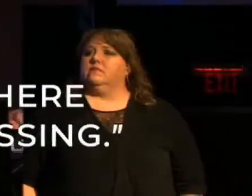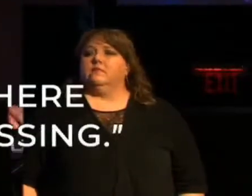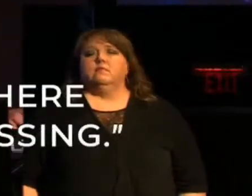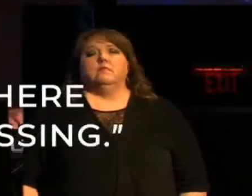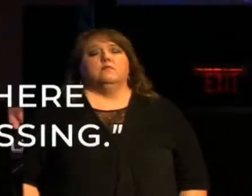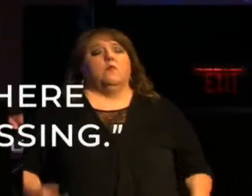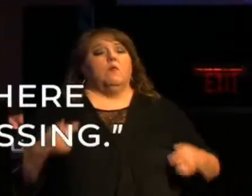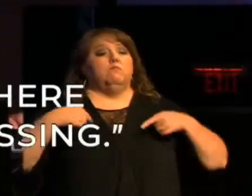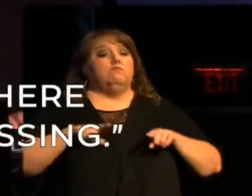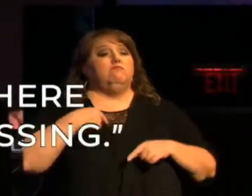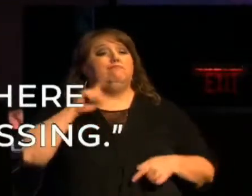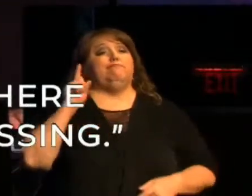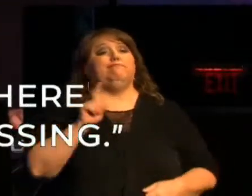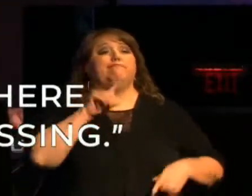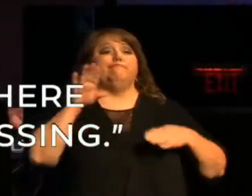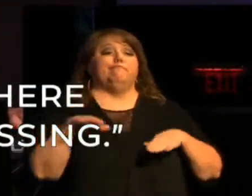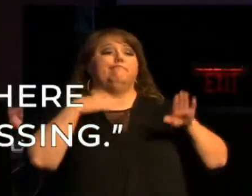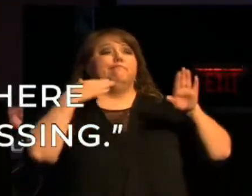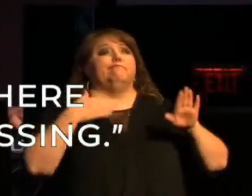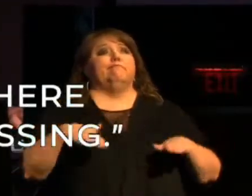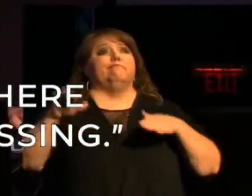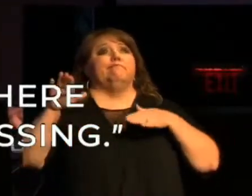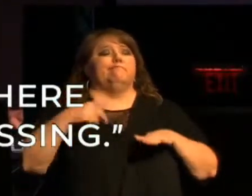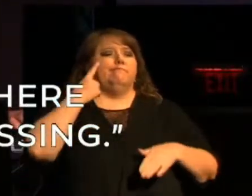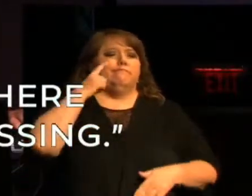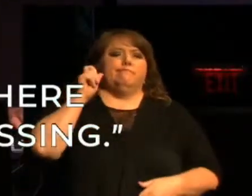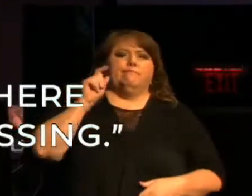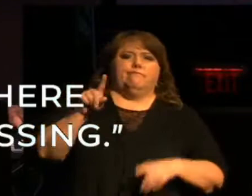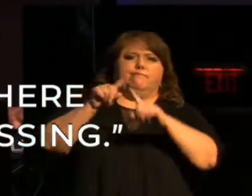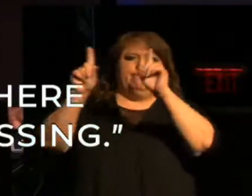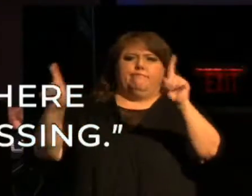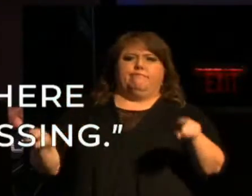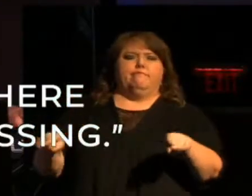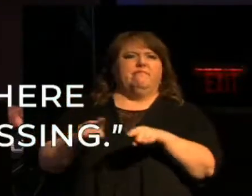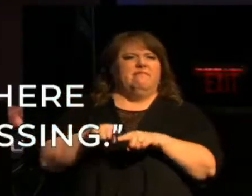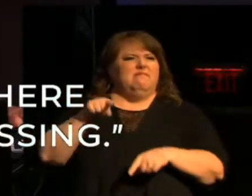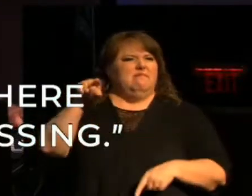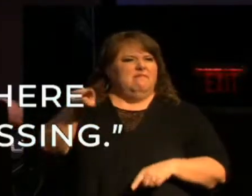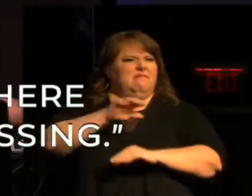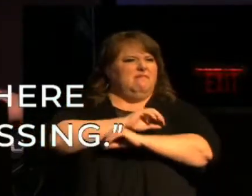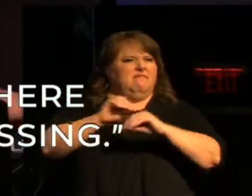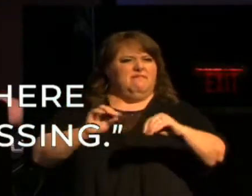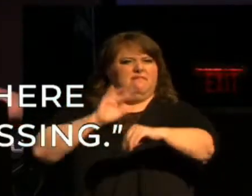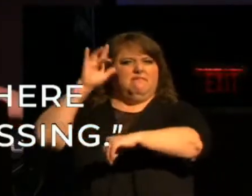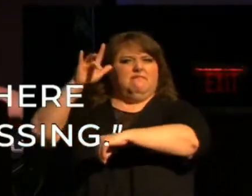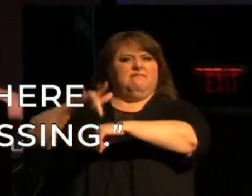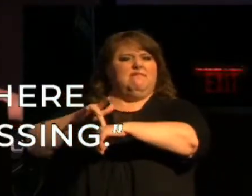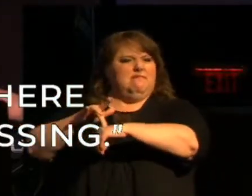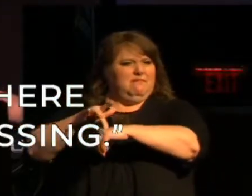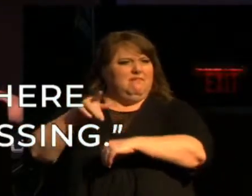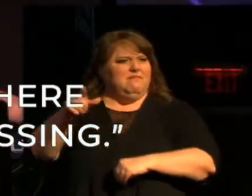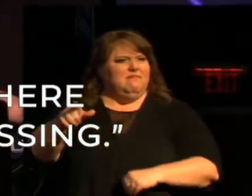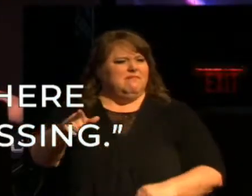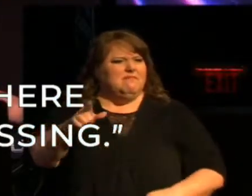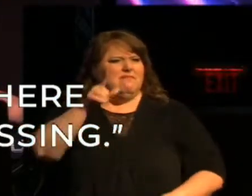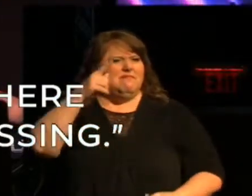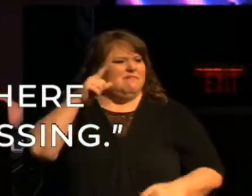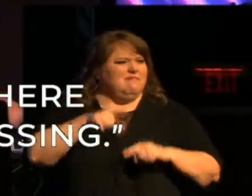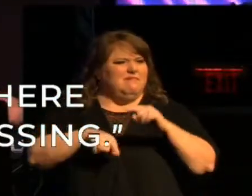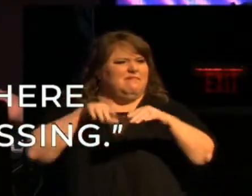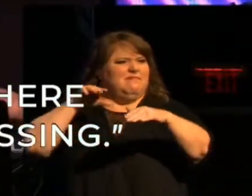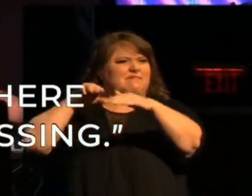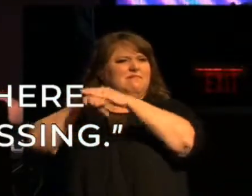As I went walking, I saw a sign there, and on the sign it